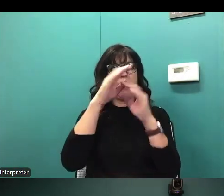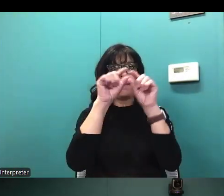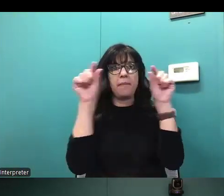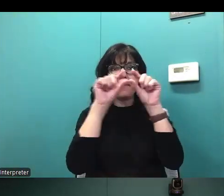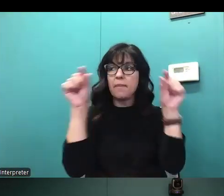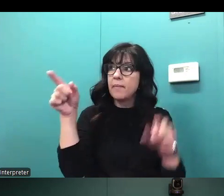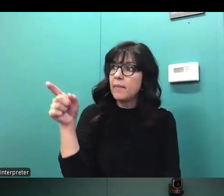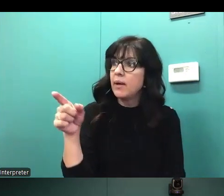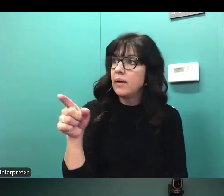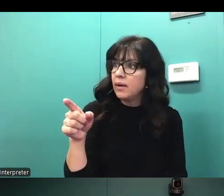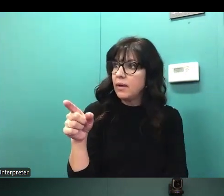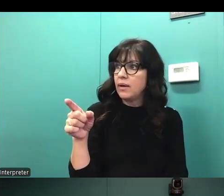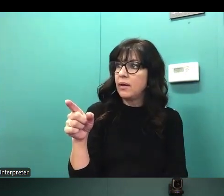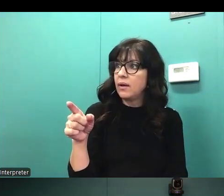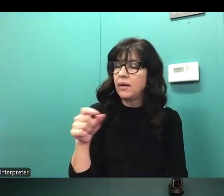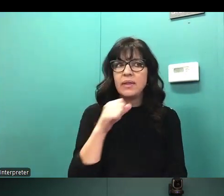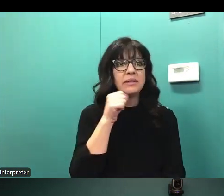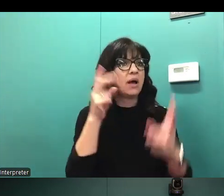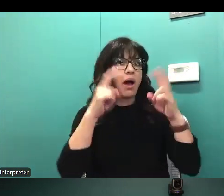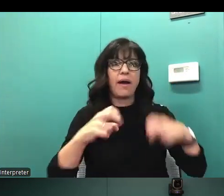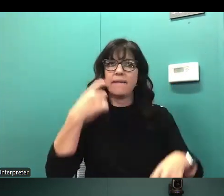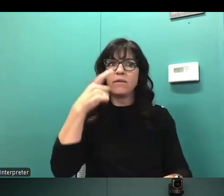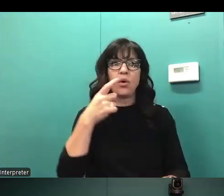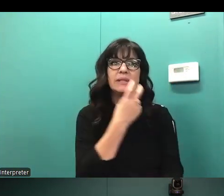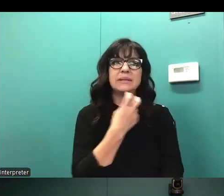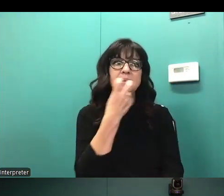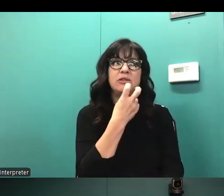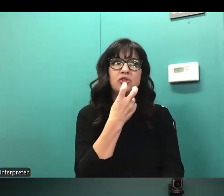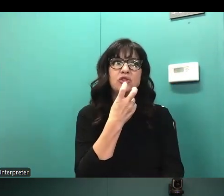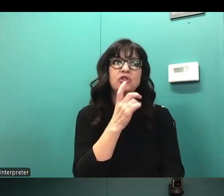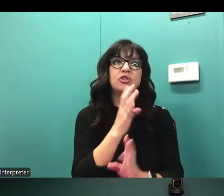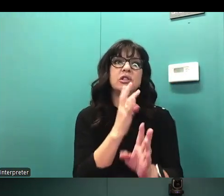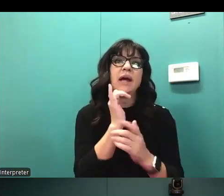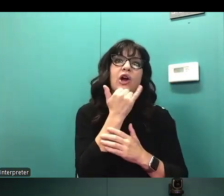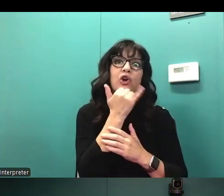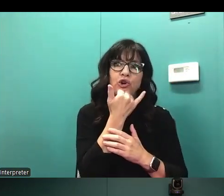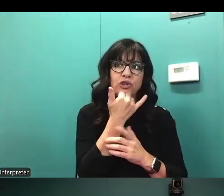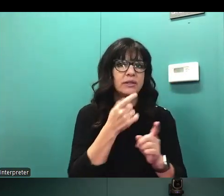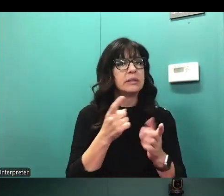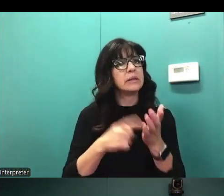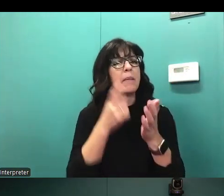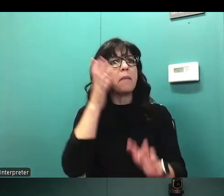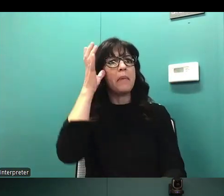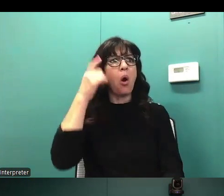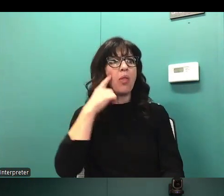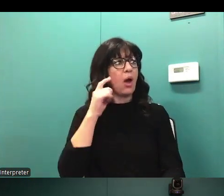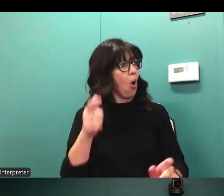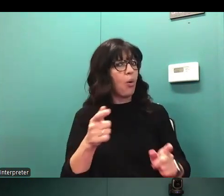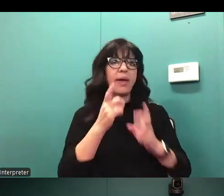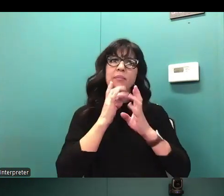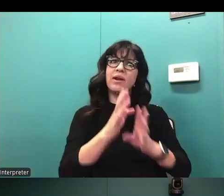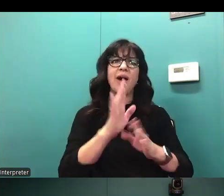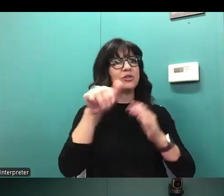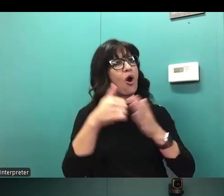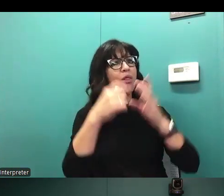that this is not analyzed for speech errors. Because sometimes parents will think, oh, they pronounced